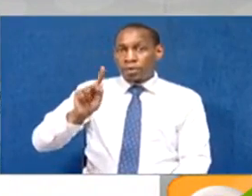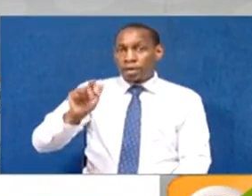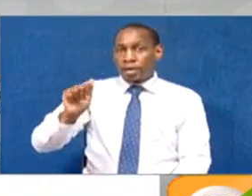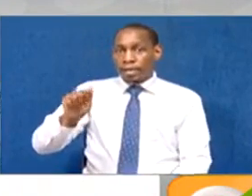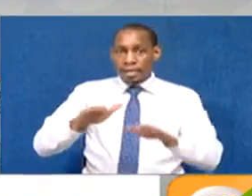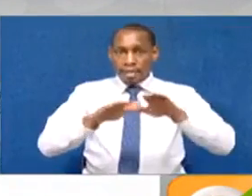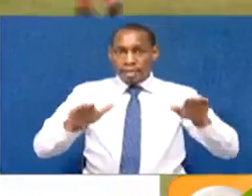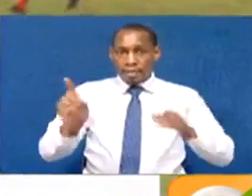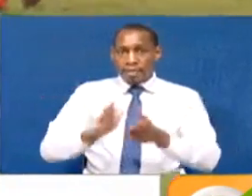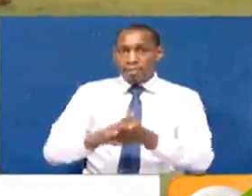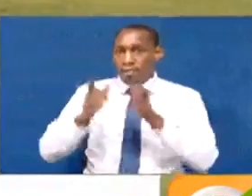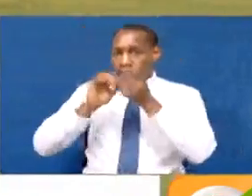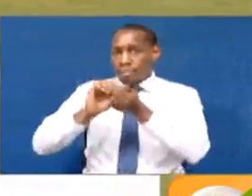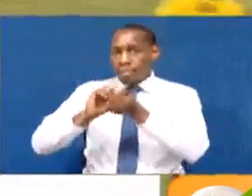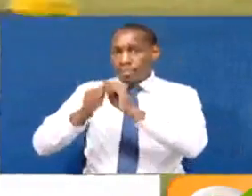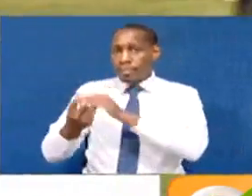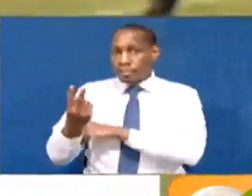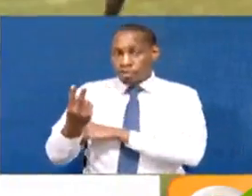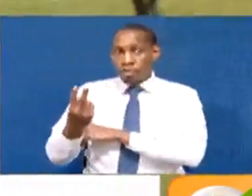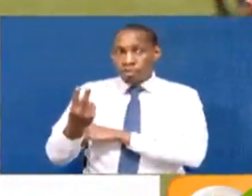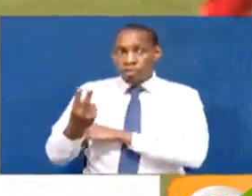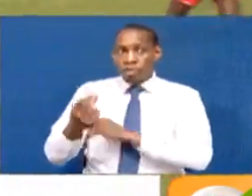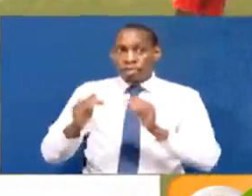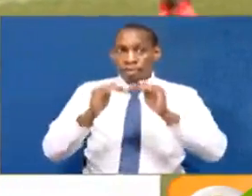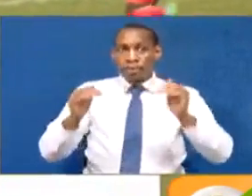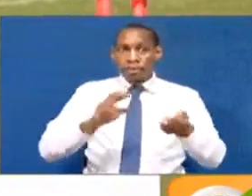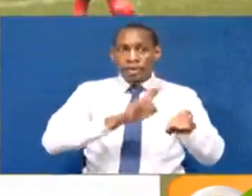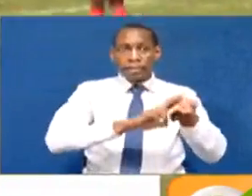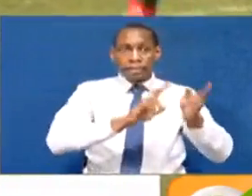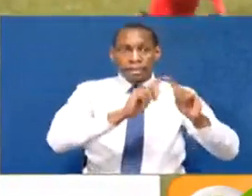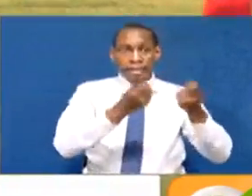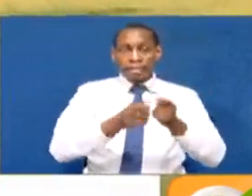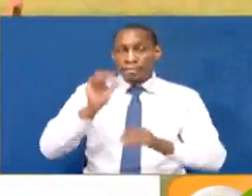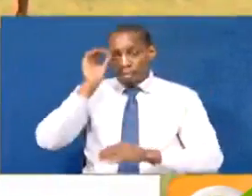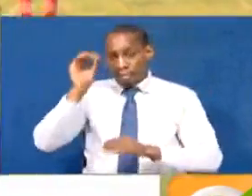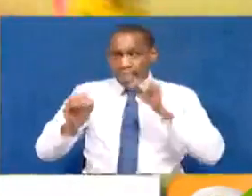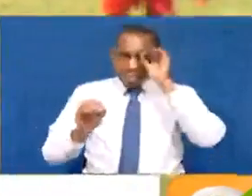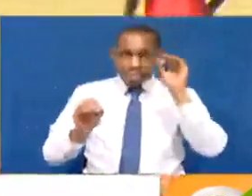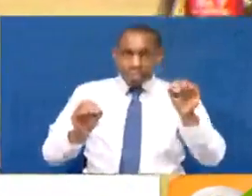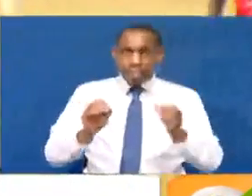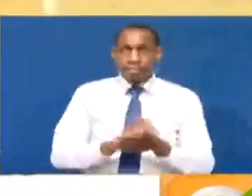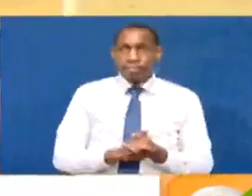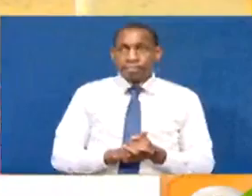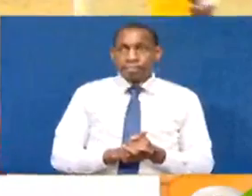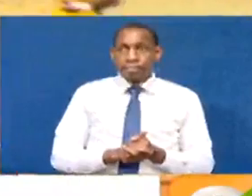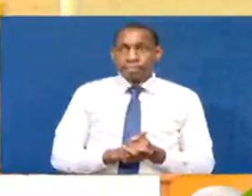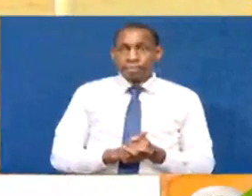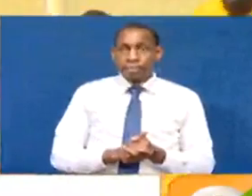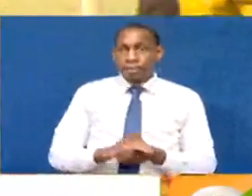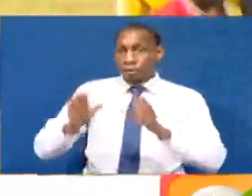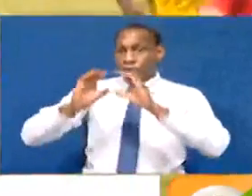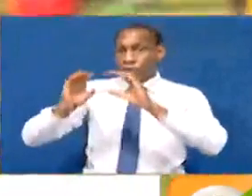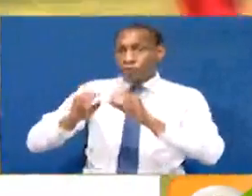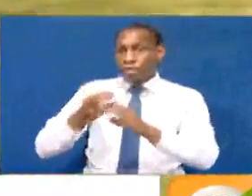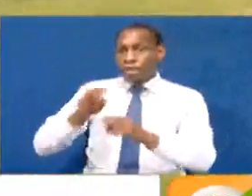The Brewers had made two changes to the squad that drew with Vihiga Bullets in a goalless clash in Wednesday's encounter. Head